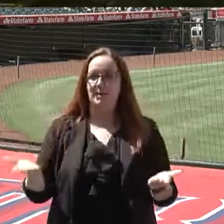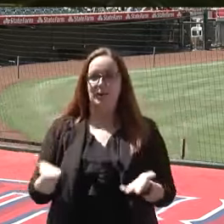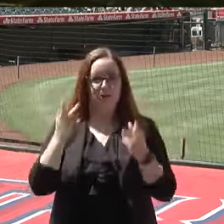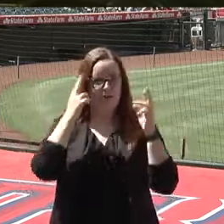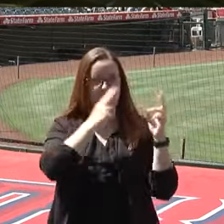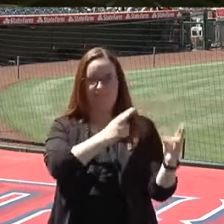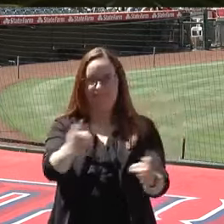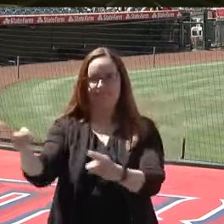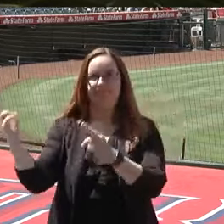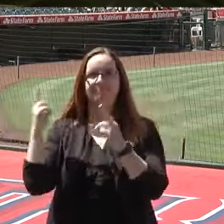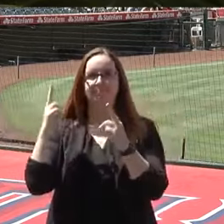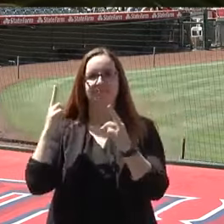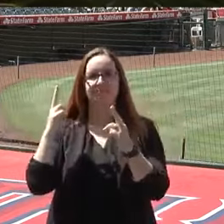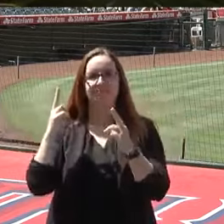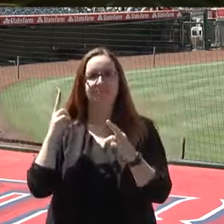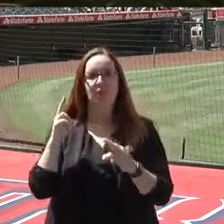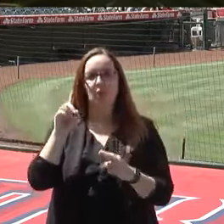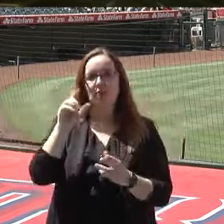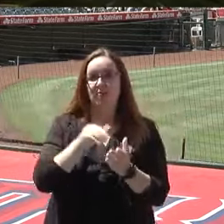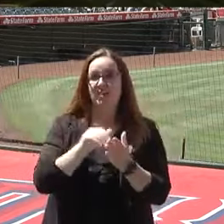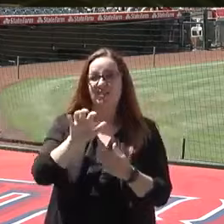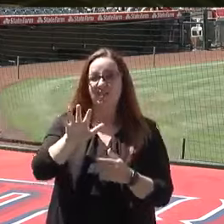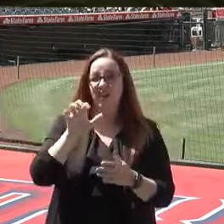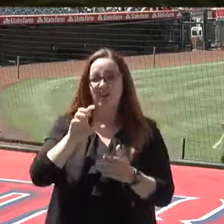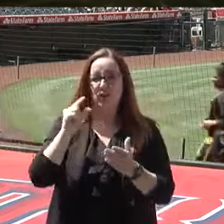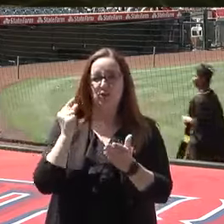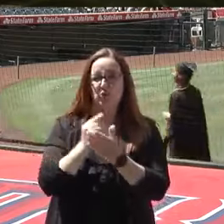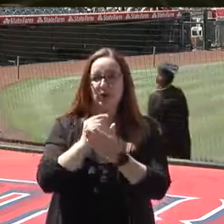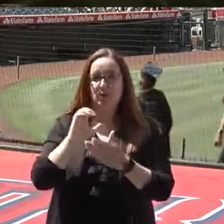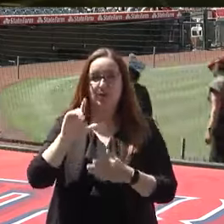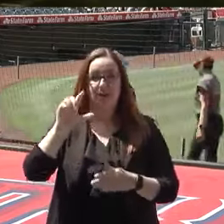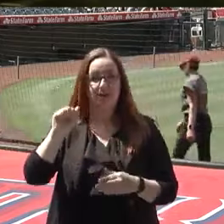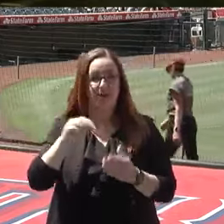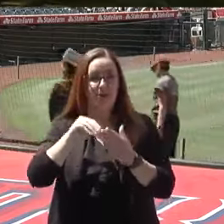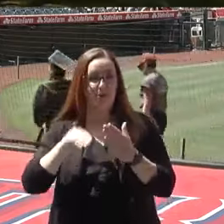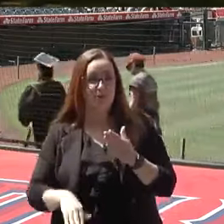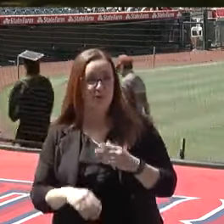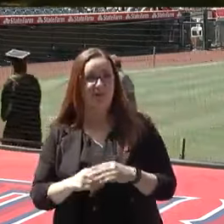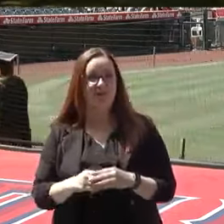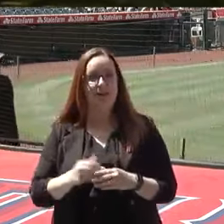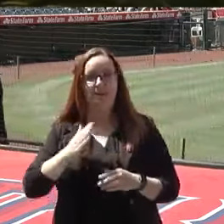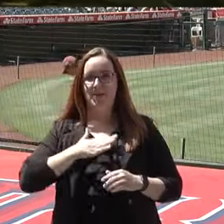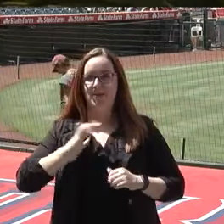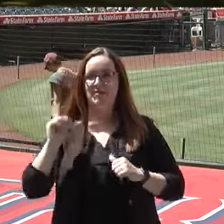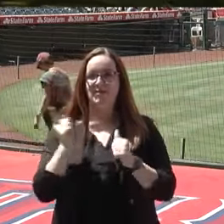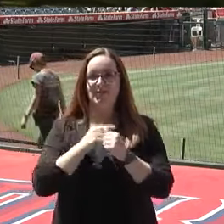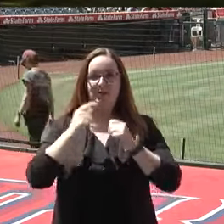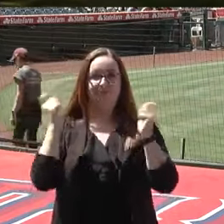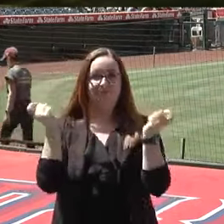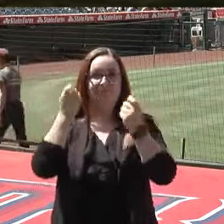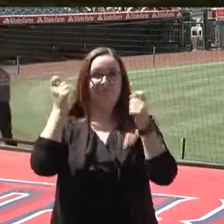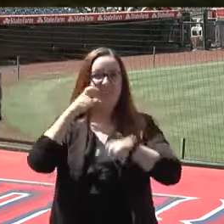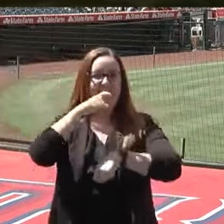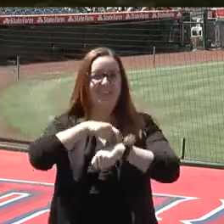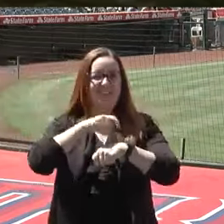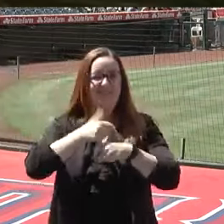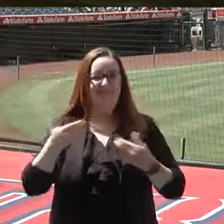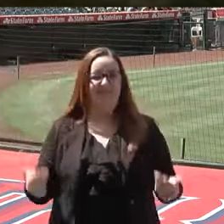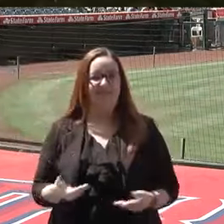you, the 1,500 graduating CLA students in my first commencement season as